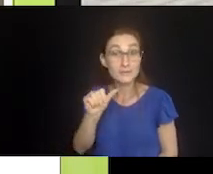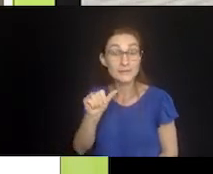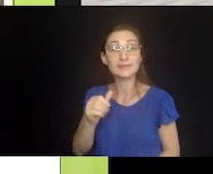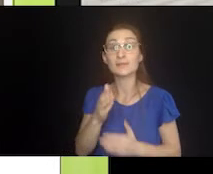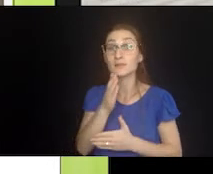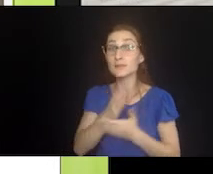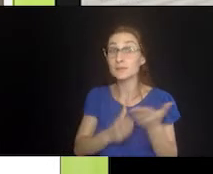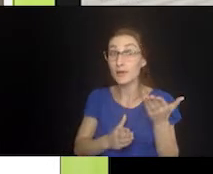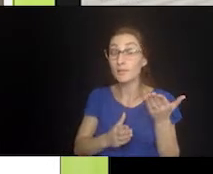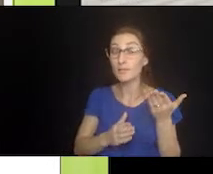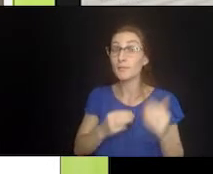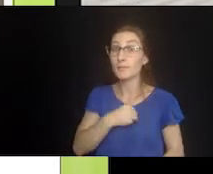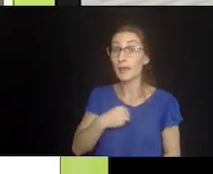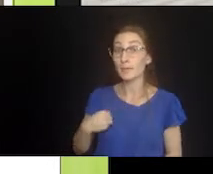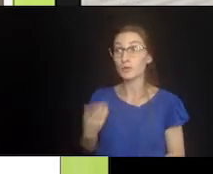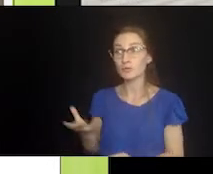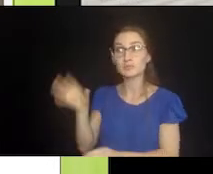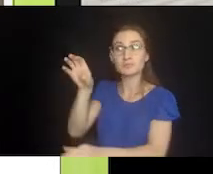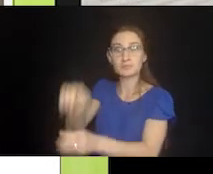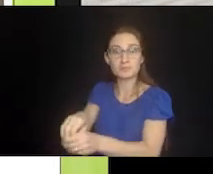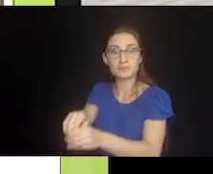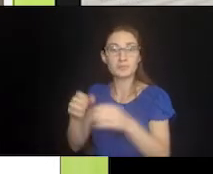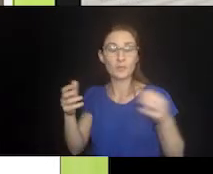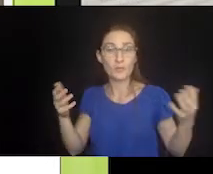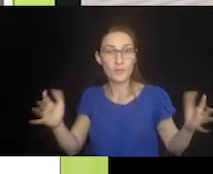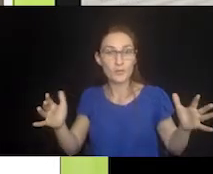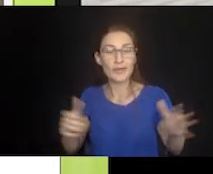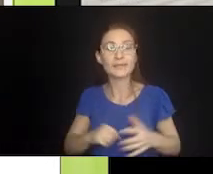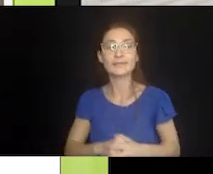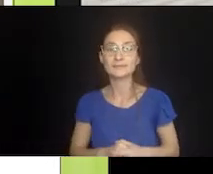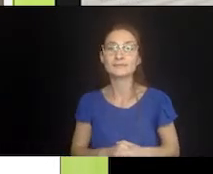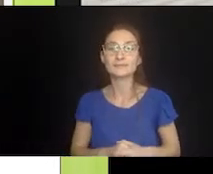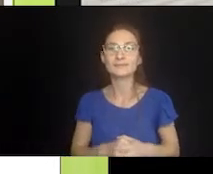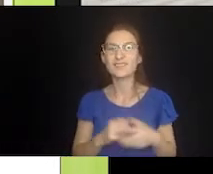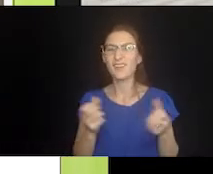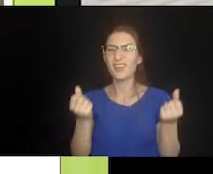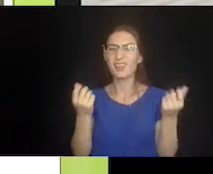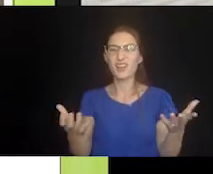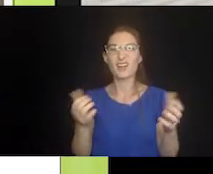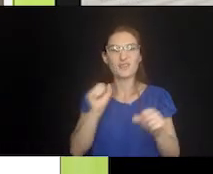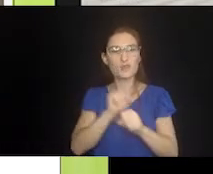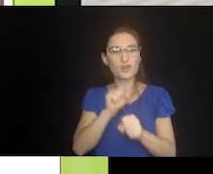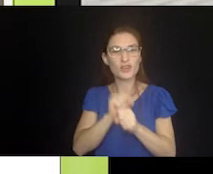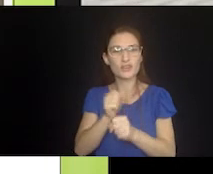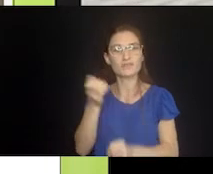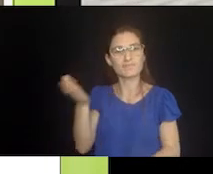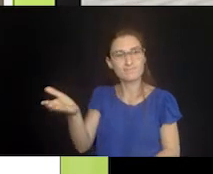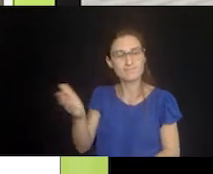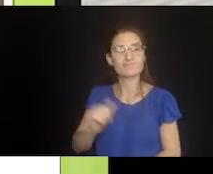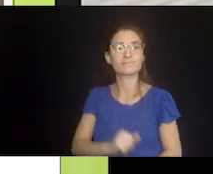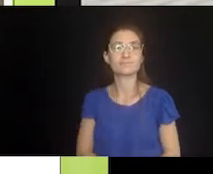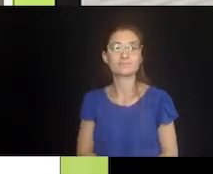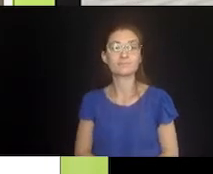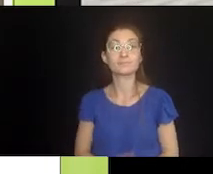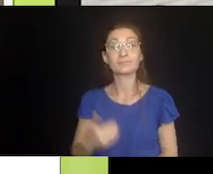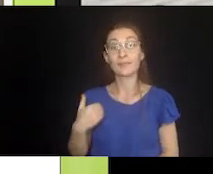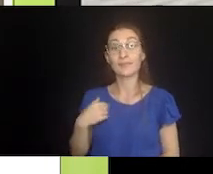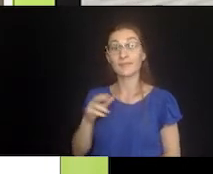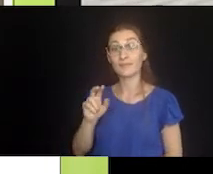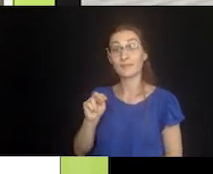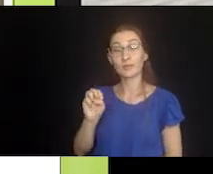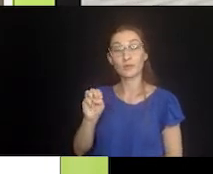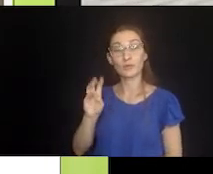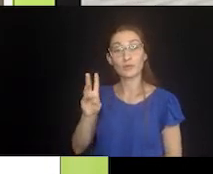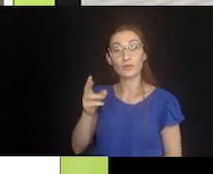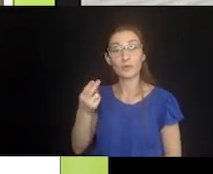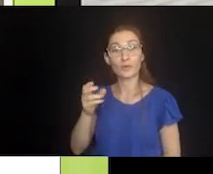on Disability. They're part of, some of their members are part of it, and they've done a lot of work with them. You know,